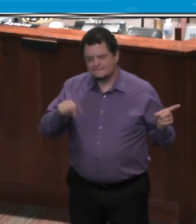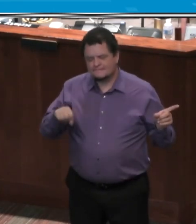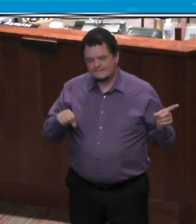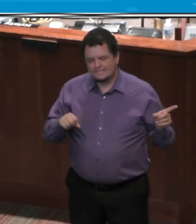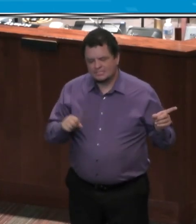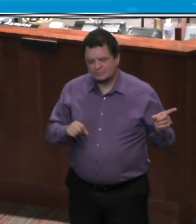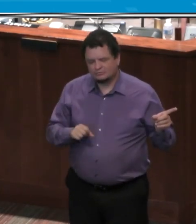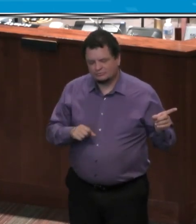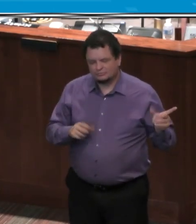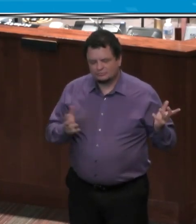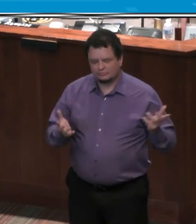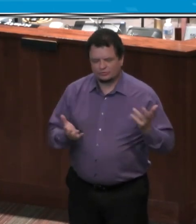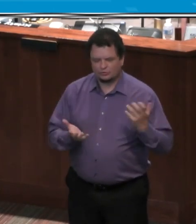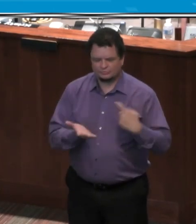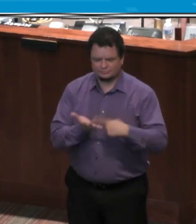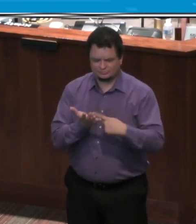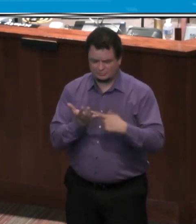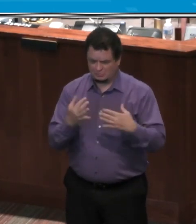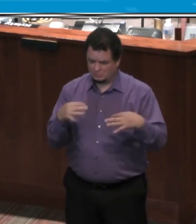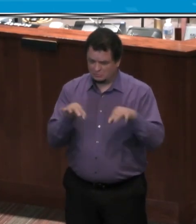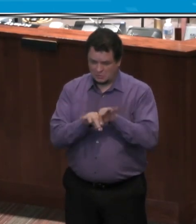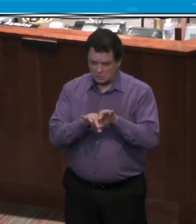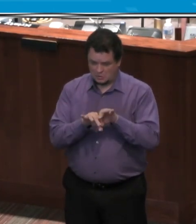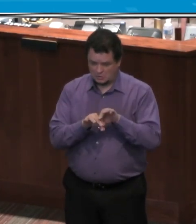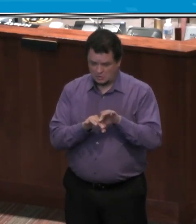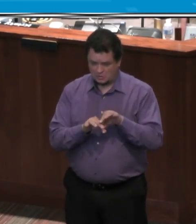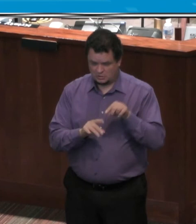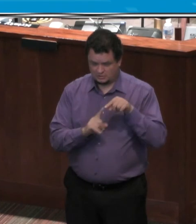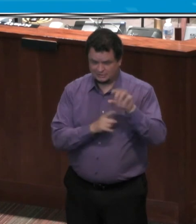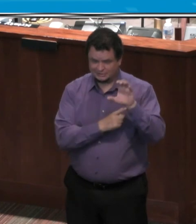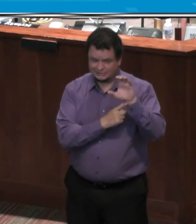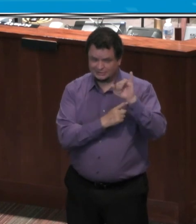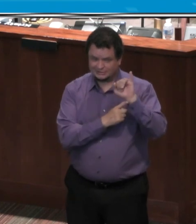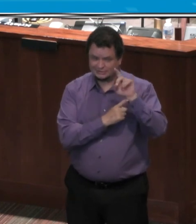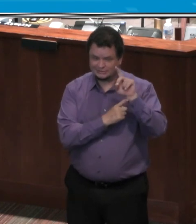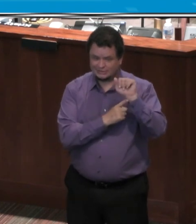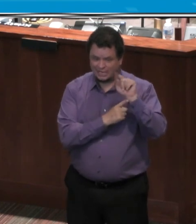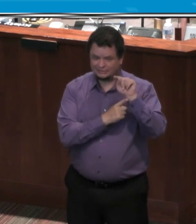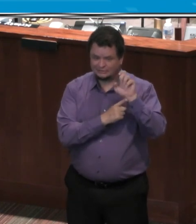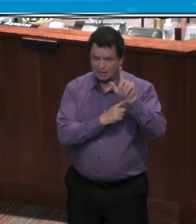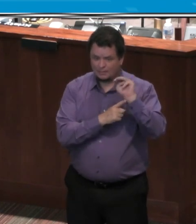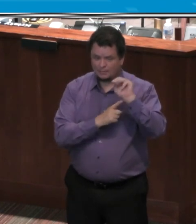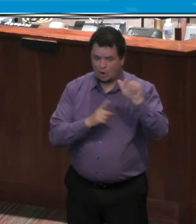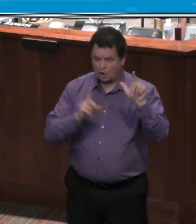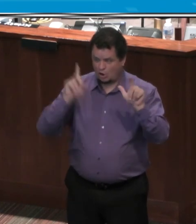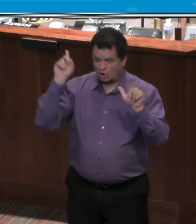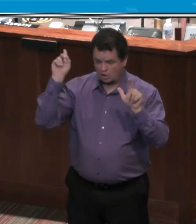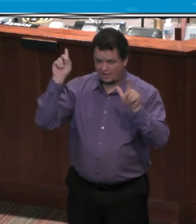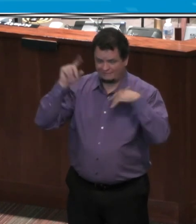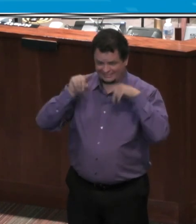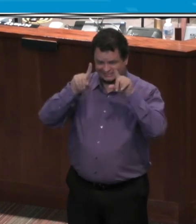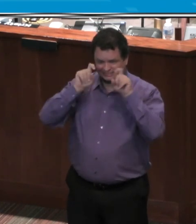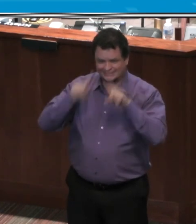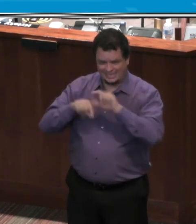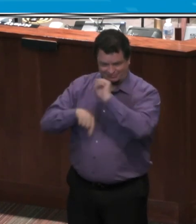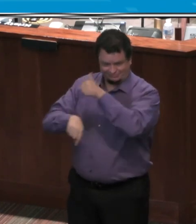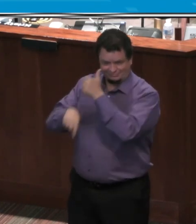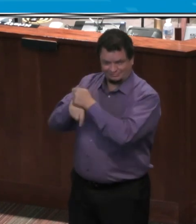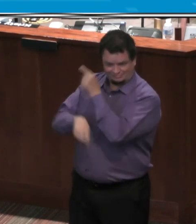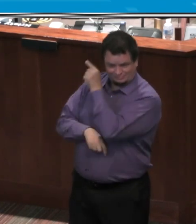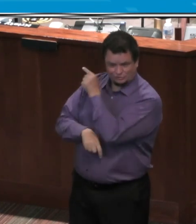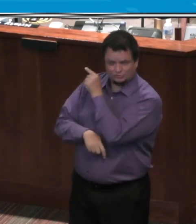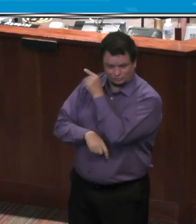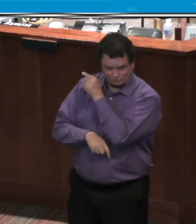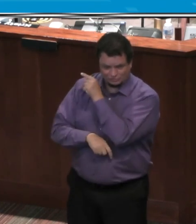the Citadel community-based testing site is that it is a low-barrier testing site. So while we do ask for symptoms in the questionnaire that you fill